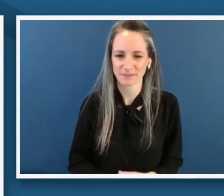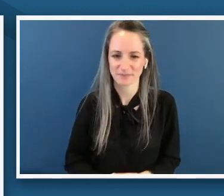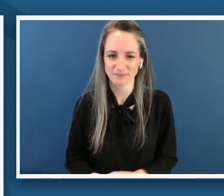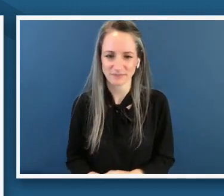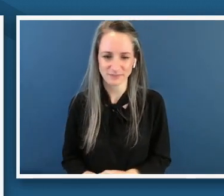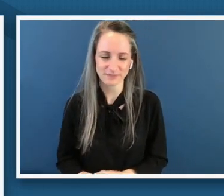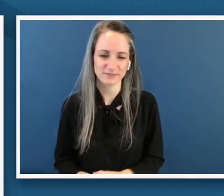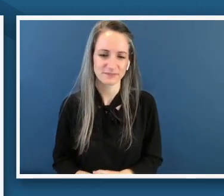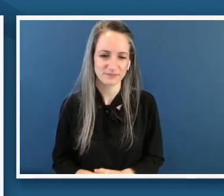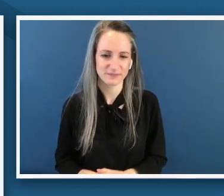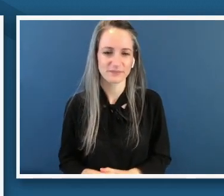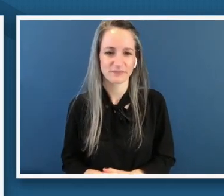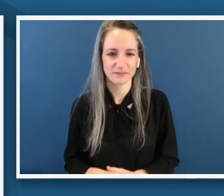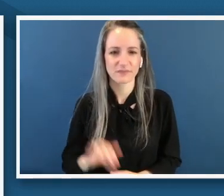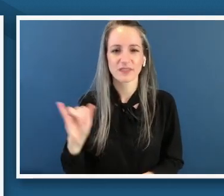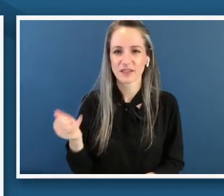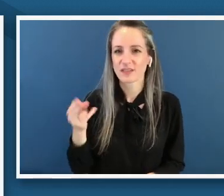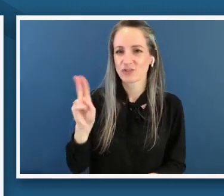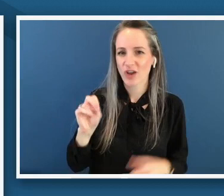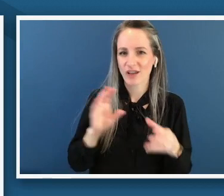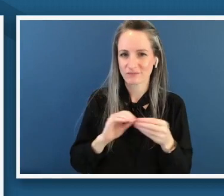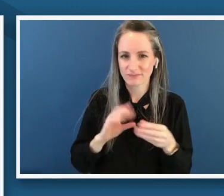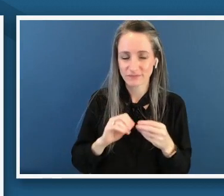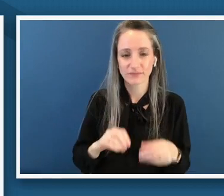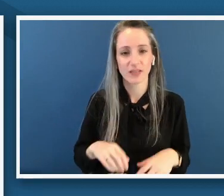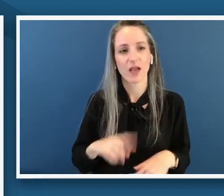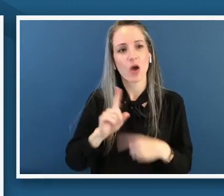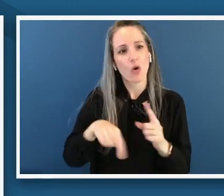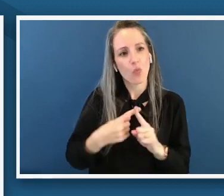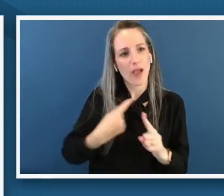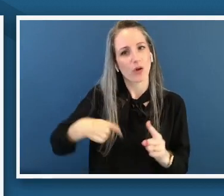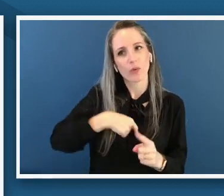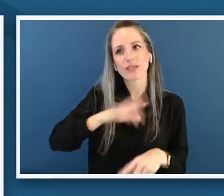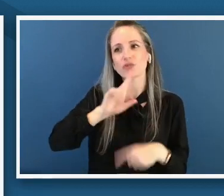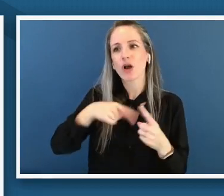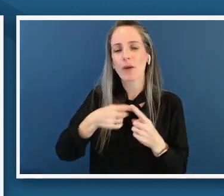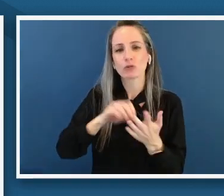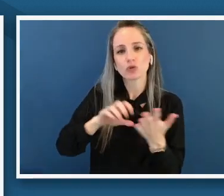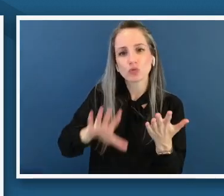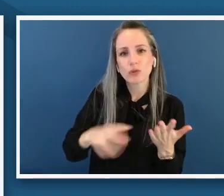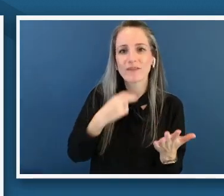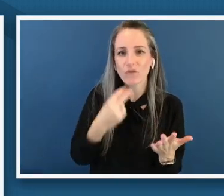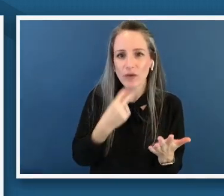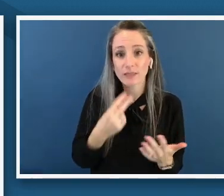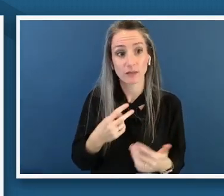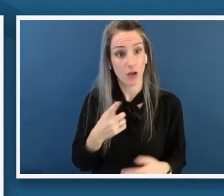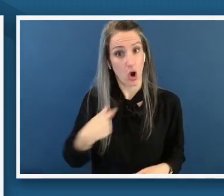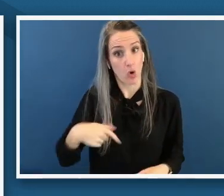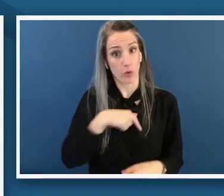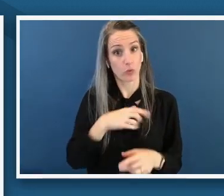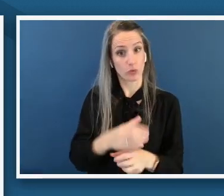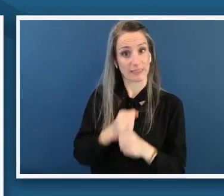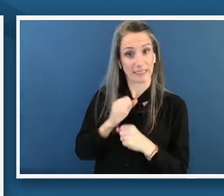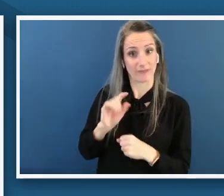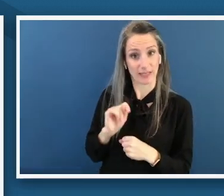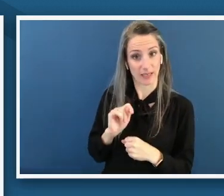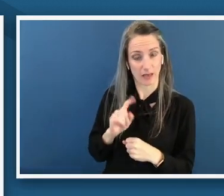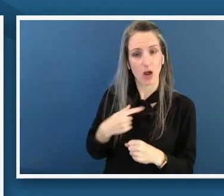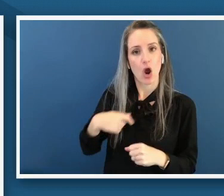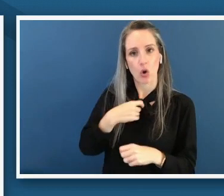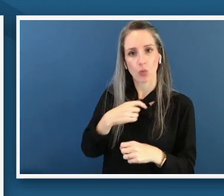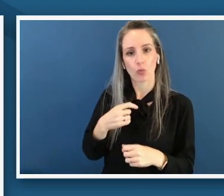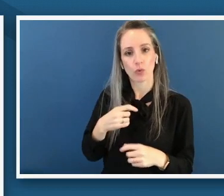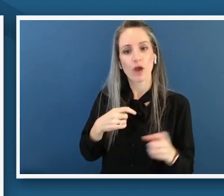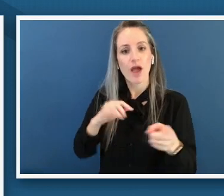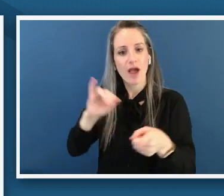student voice, our kids are saying stuff all the time. It's just, are we receiving it? Are we listening? Yes. Yeah. And giving them space. Yeah. And going back to